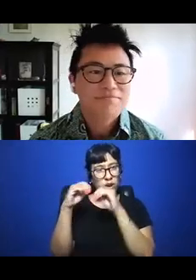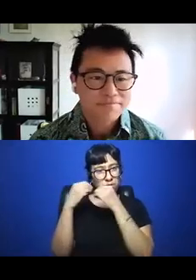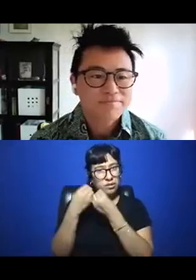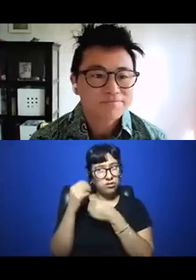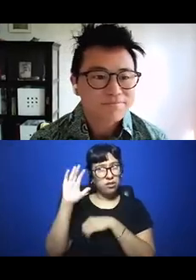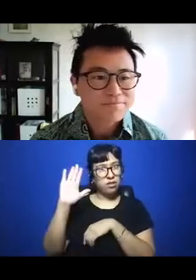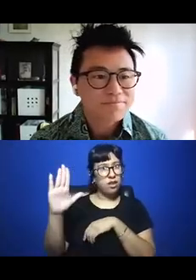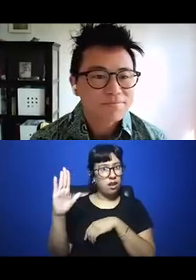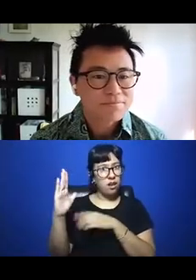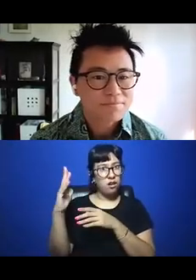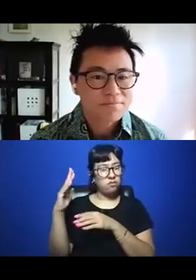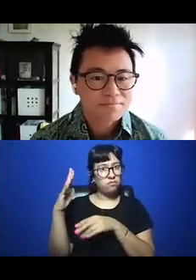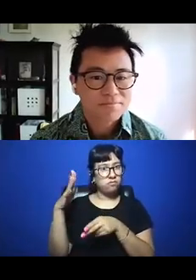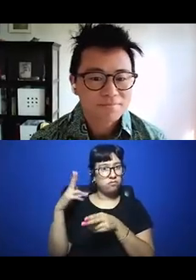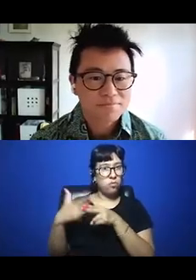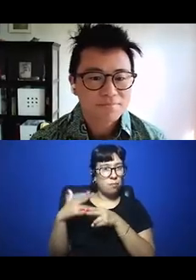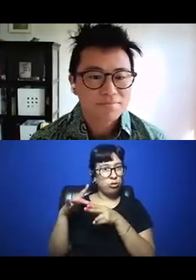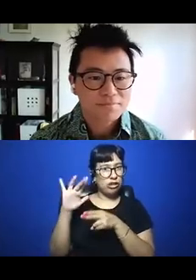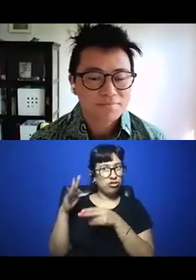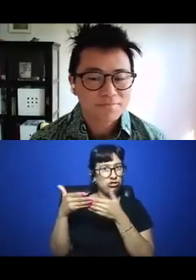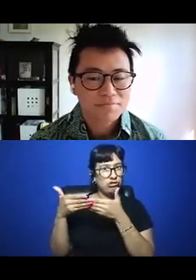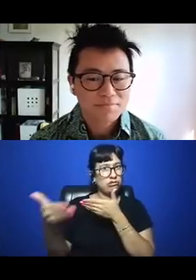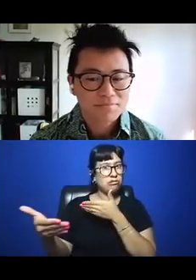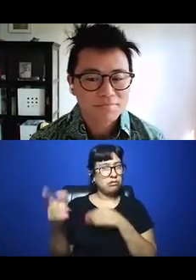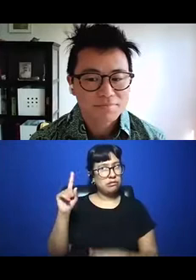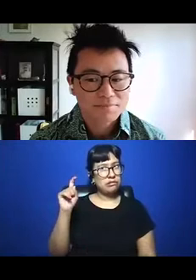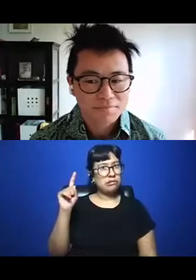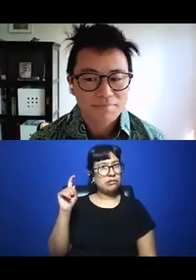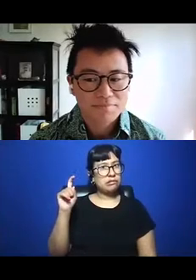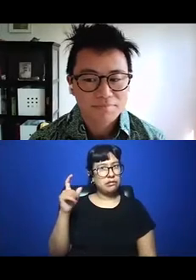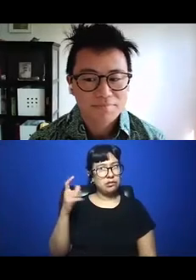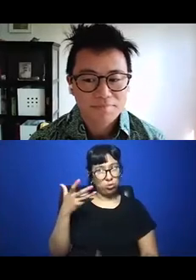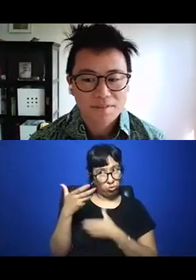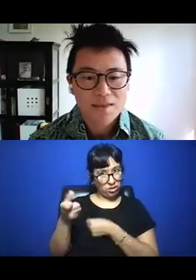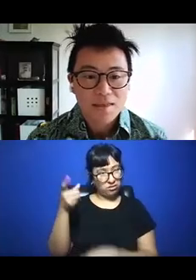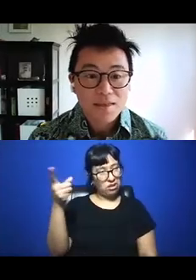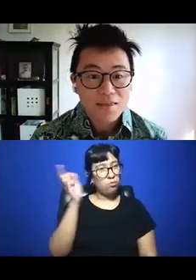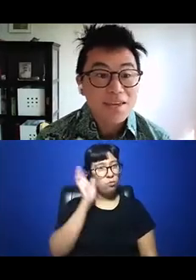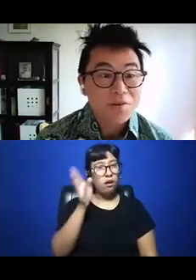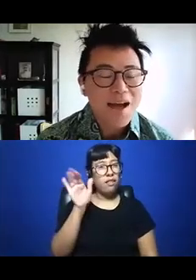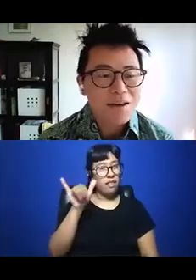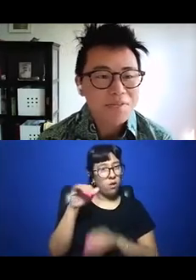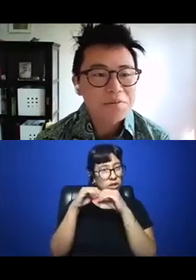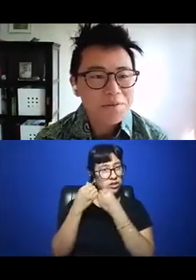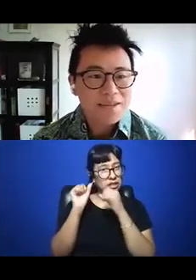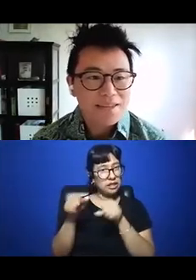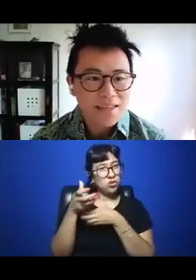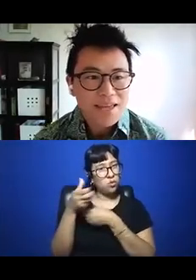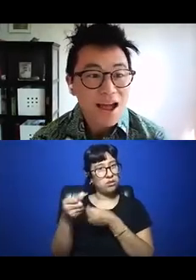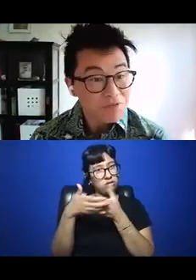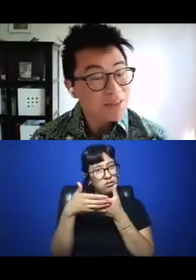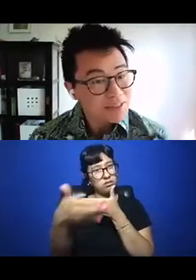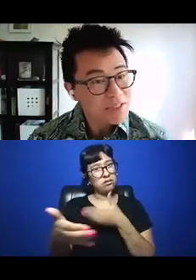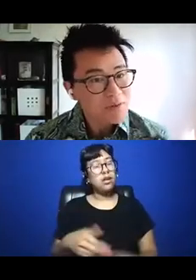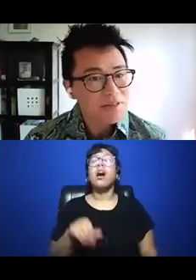reputation forward because of that event. Thank you. Thank you, absolutely.